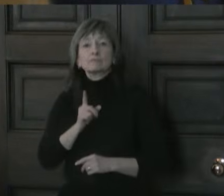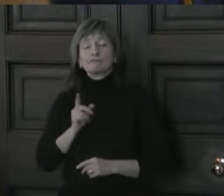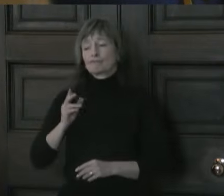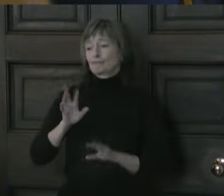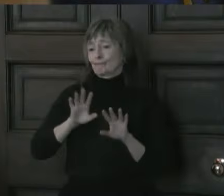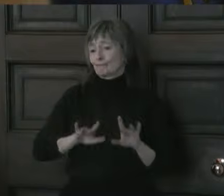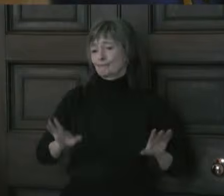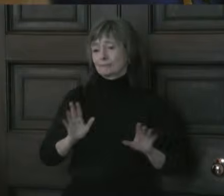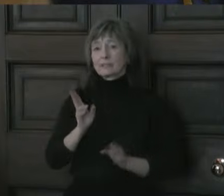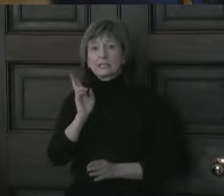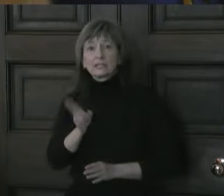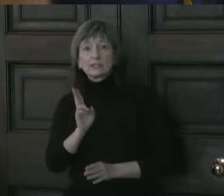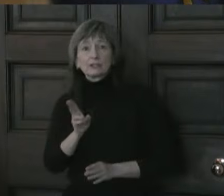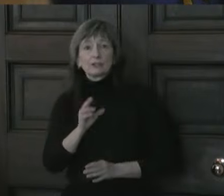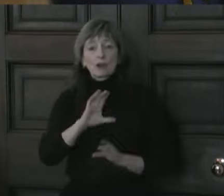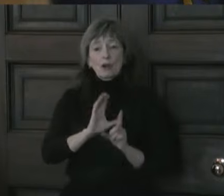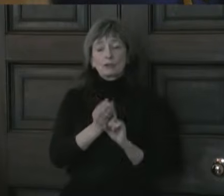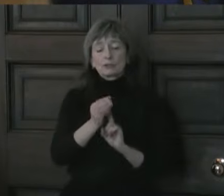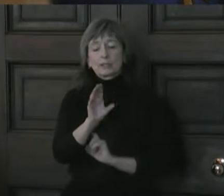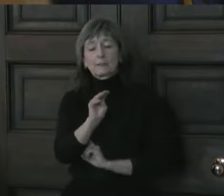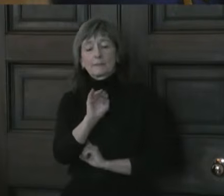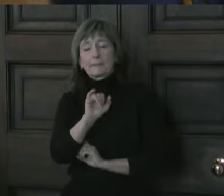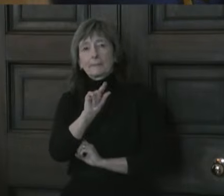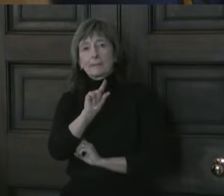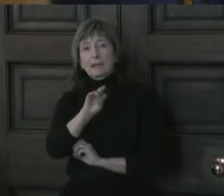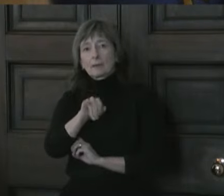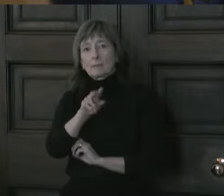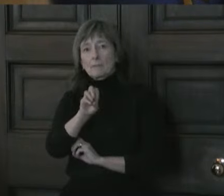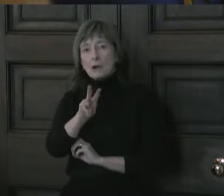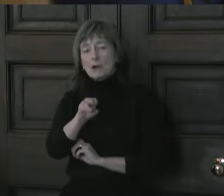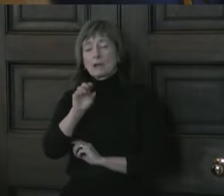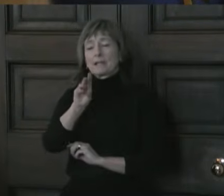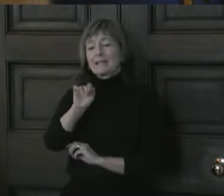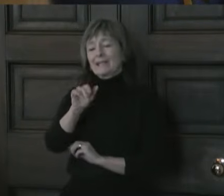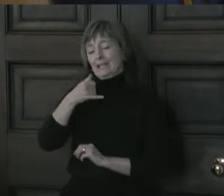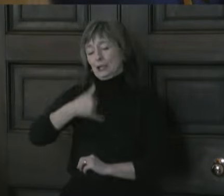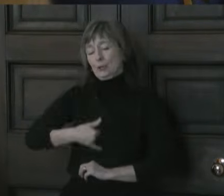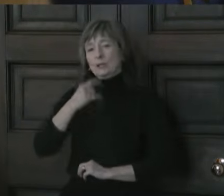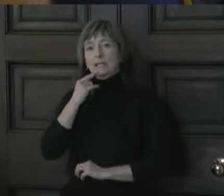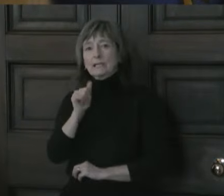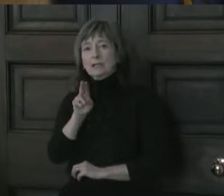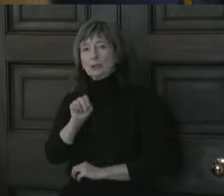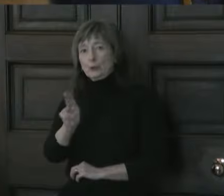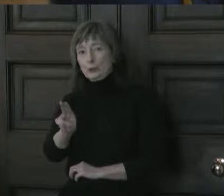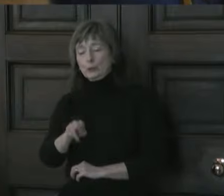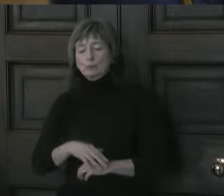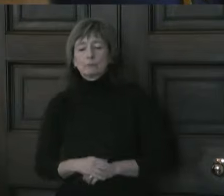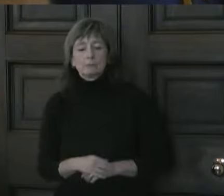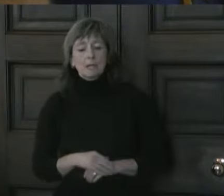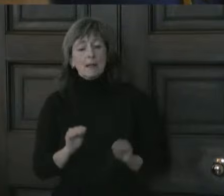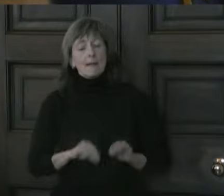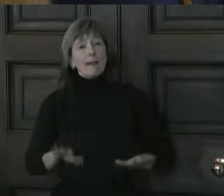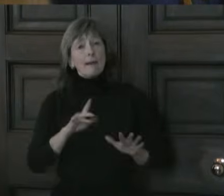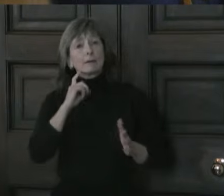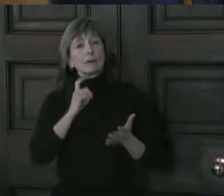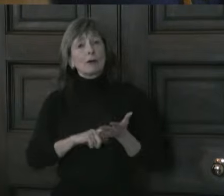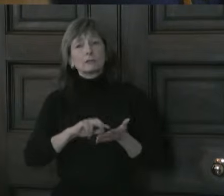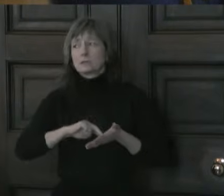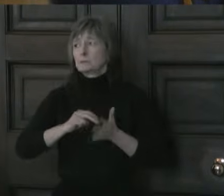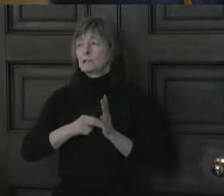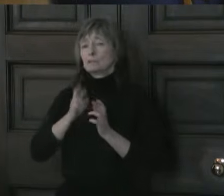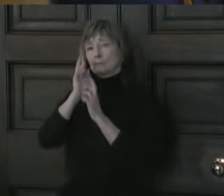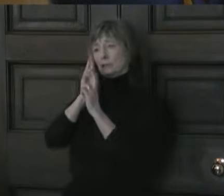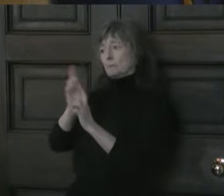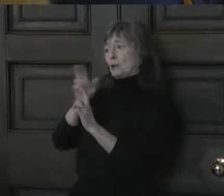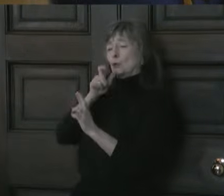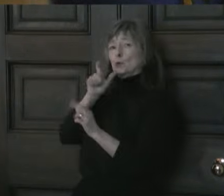and cultures of the Mi'kmaq, Inuit, and Innu. Land acknowledgements show respect to the First Peoples of our